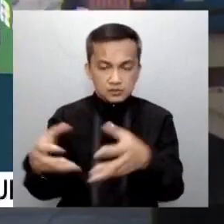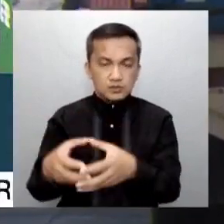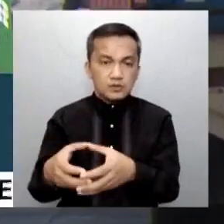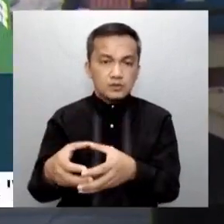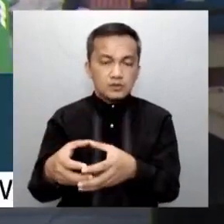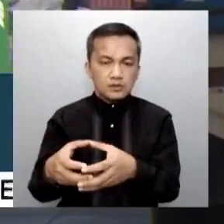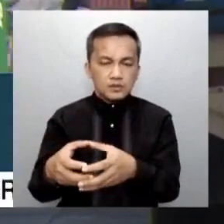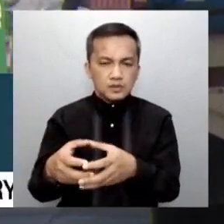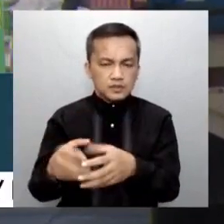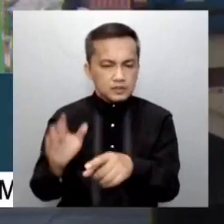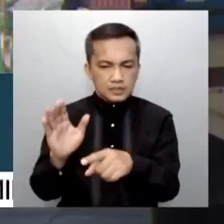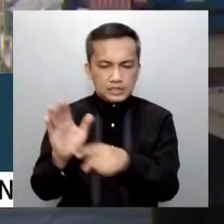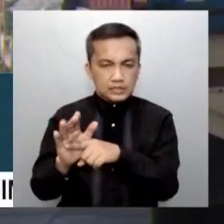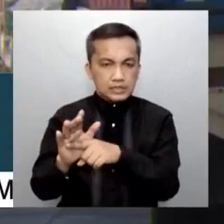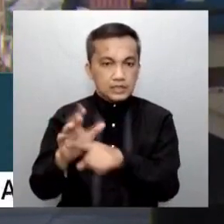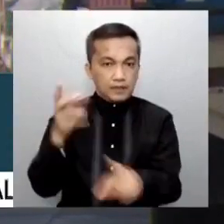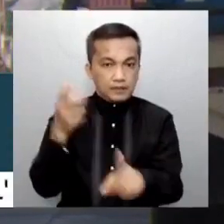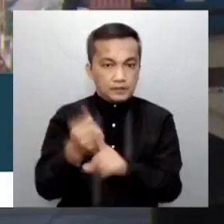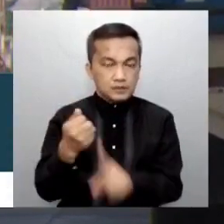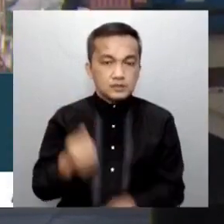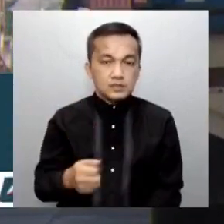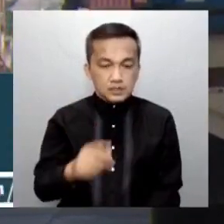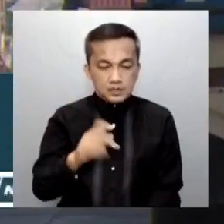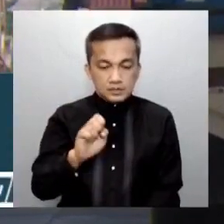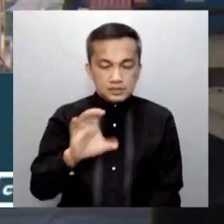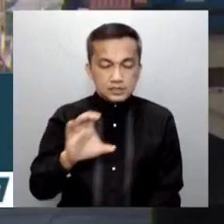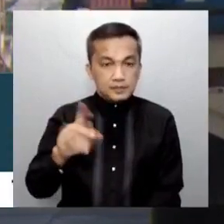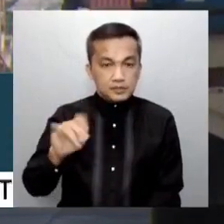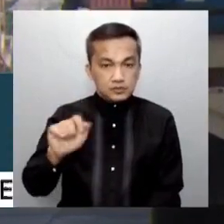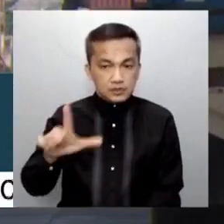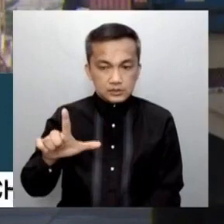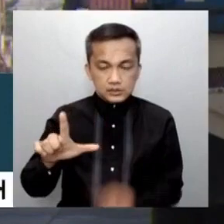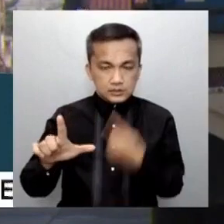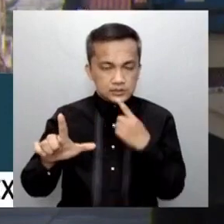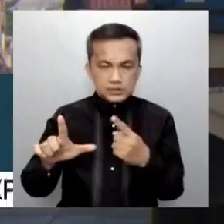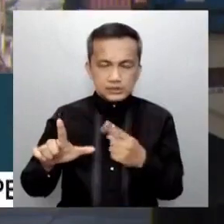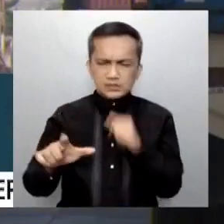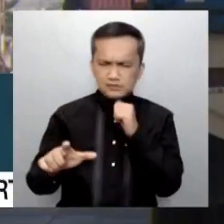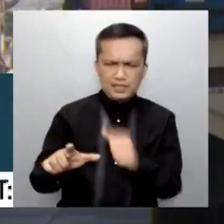negatively affected. Secretary Pascual said that it's not the case. And in fact,